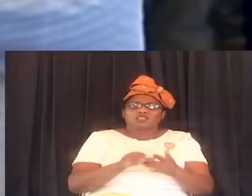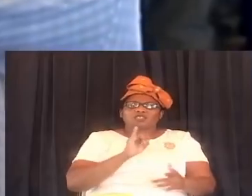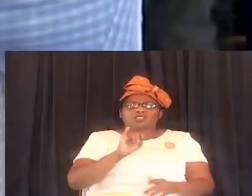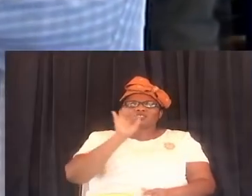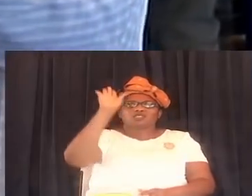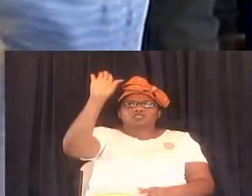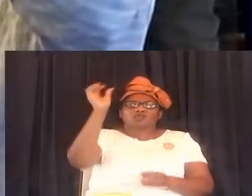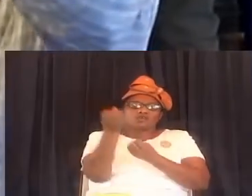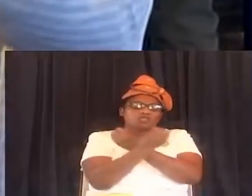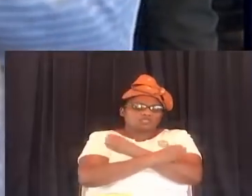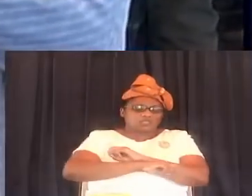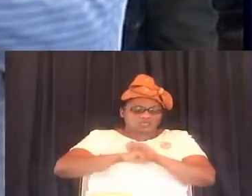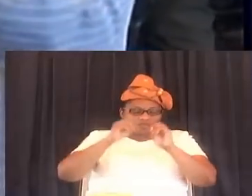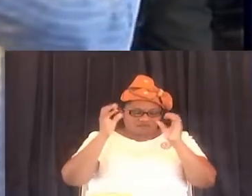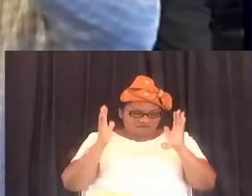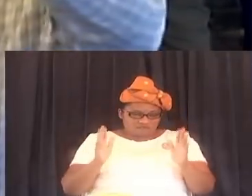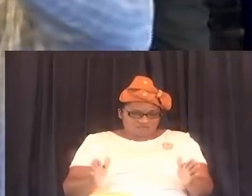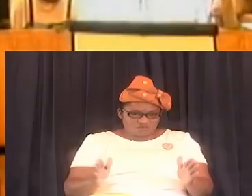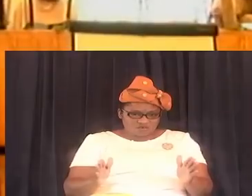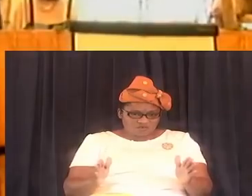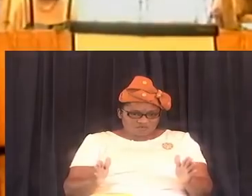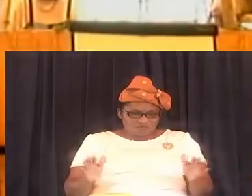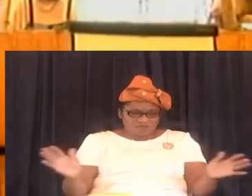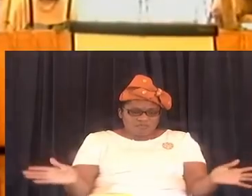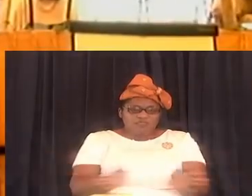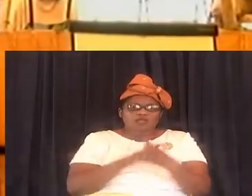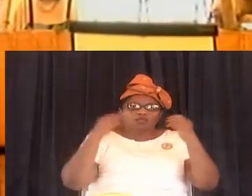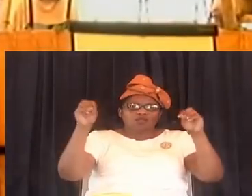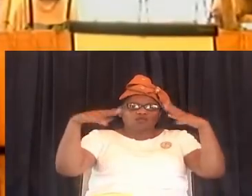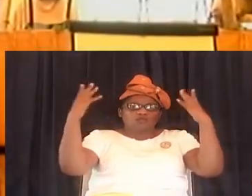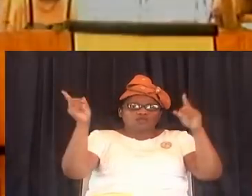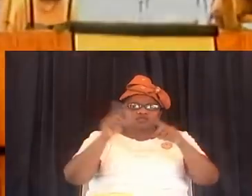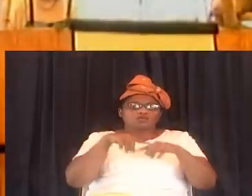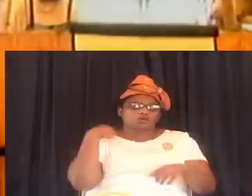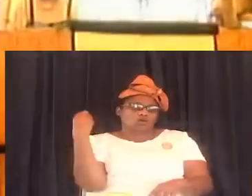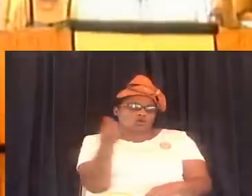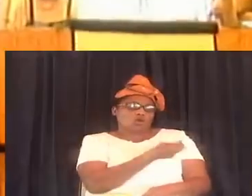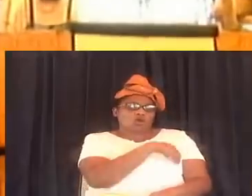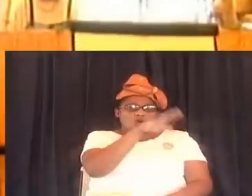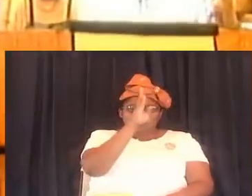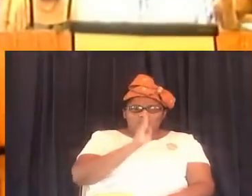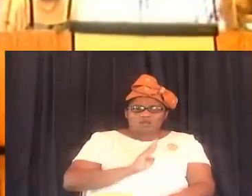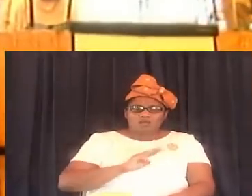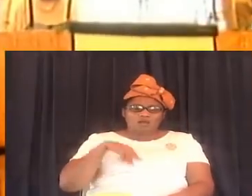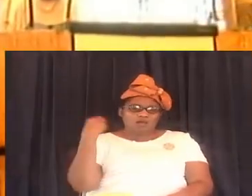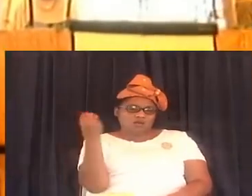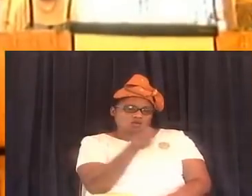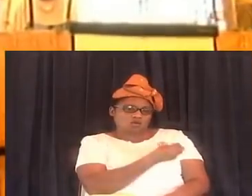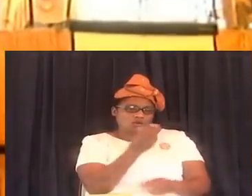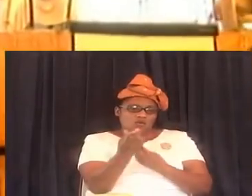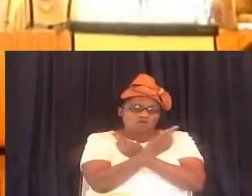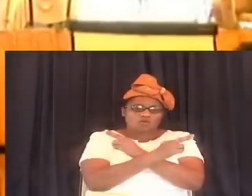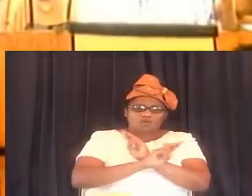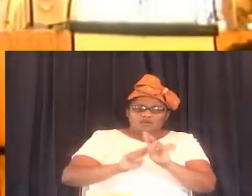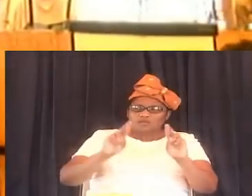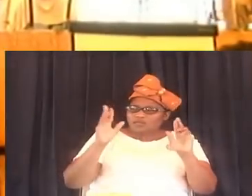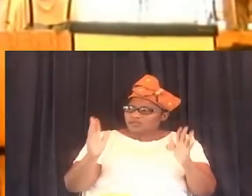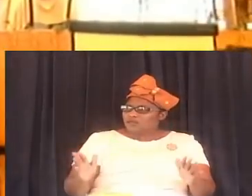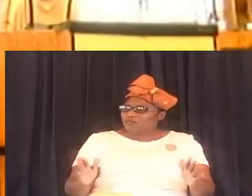Hallelujah to our God. Hallelujah to our Redeemer. Hallelujah to the King of